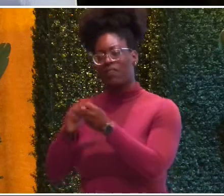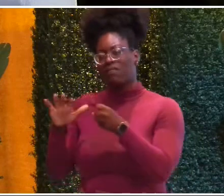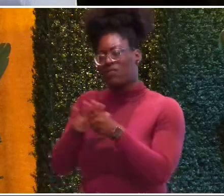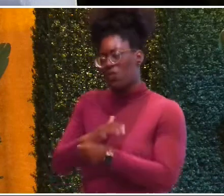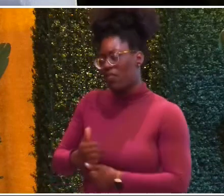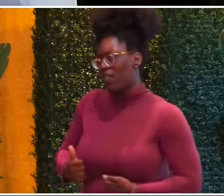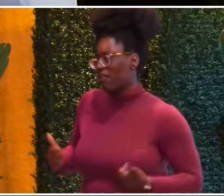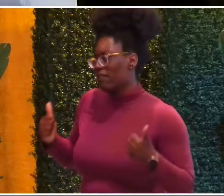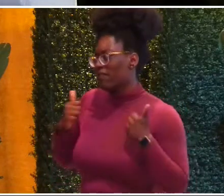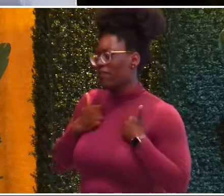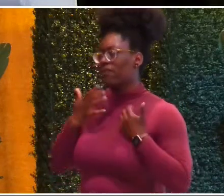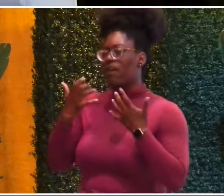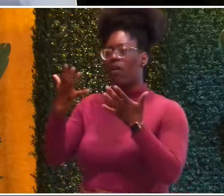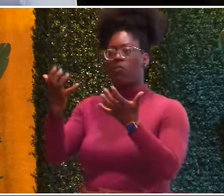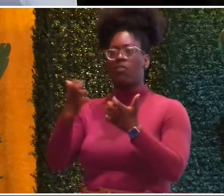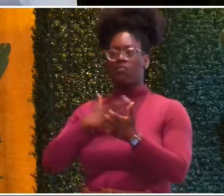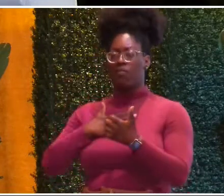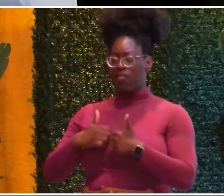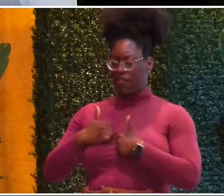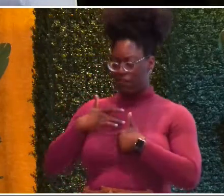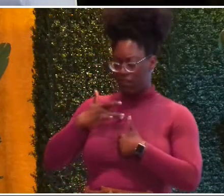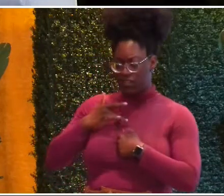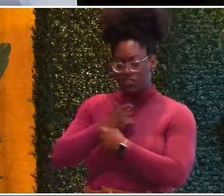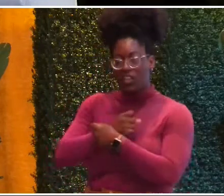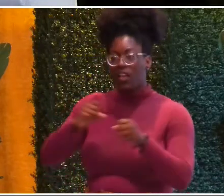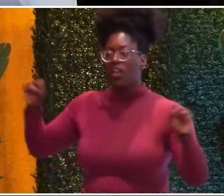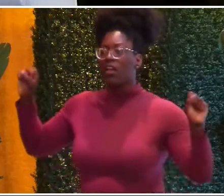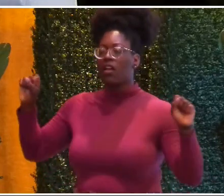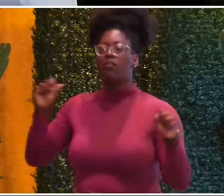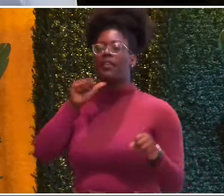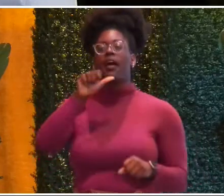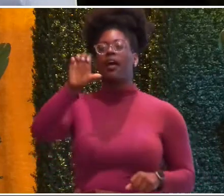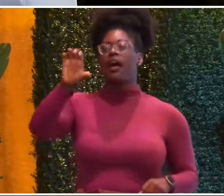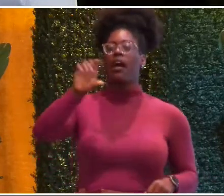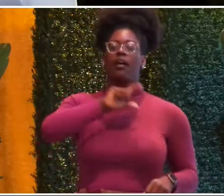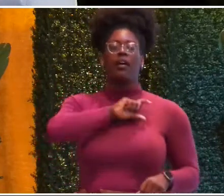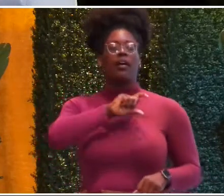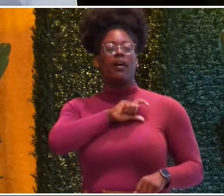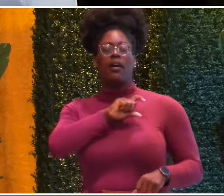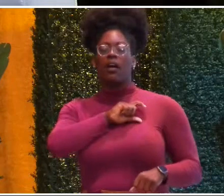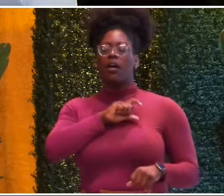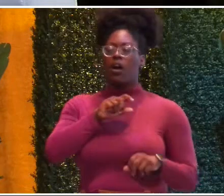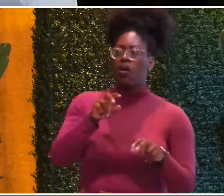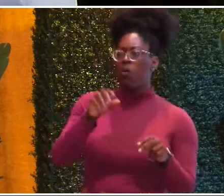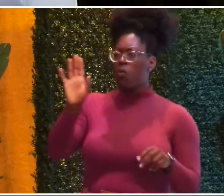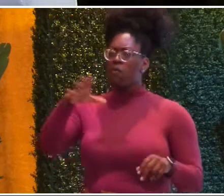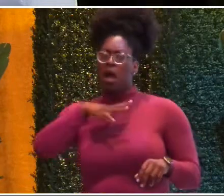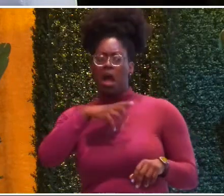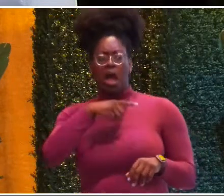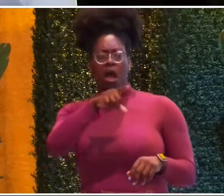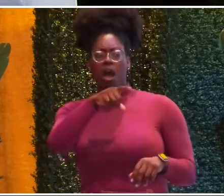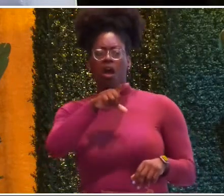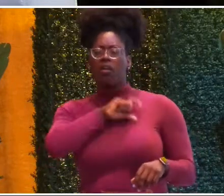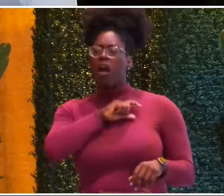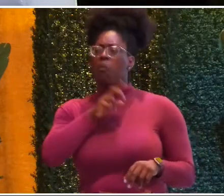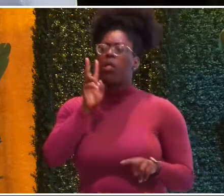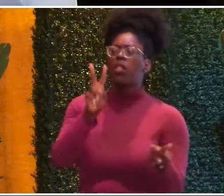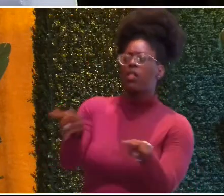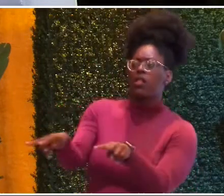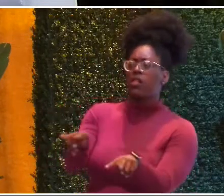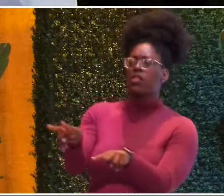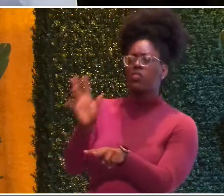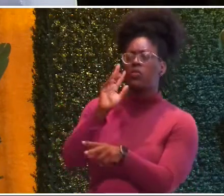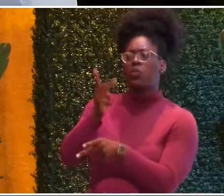true safety, not the carceral safety we are sold on a regular basis as though that is what will keep us safe.